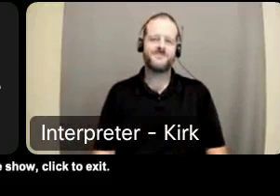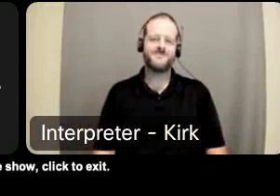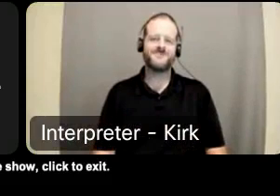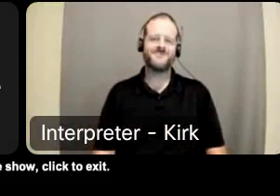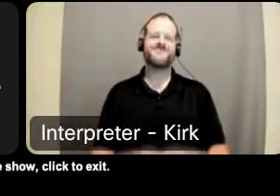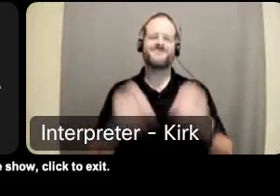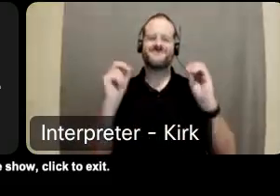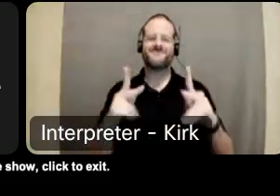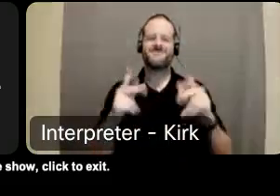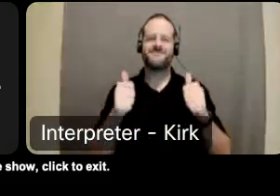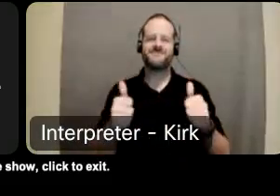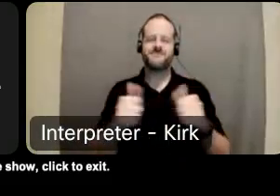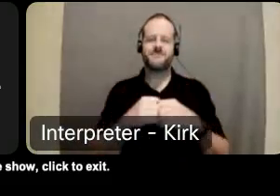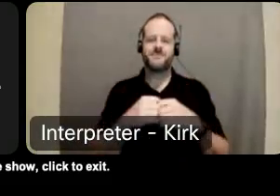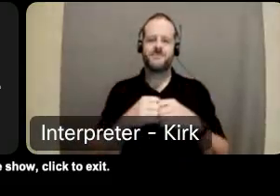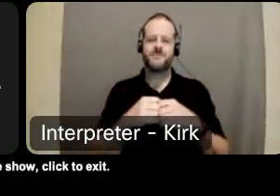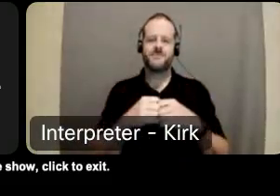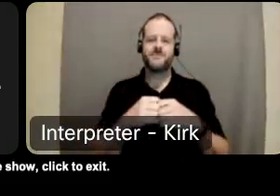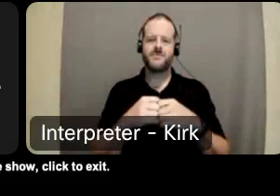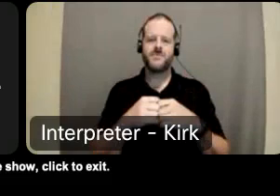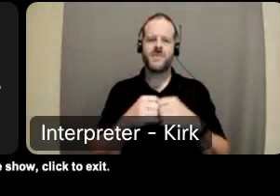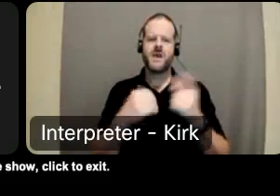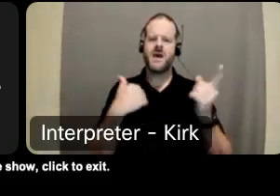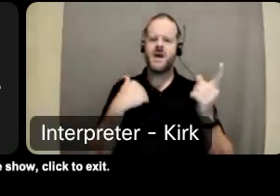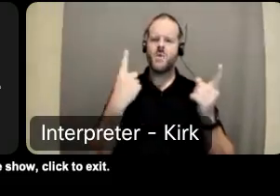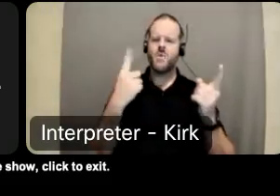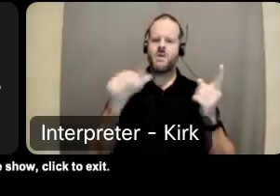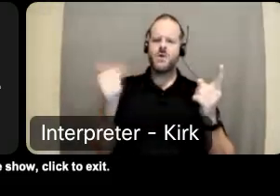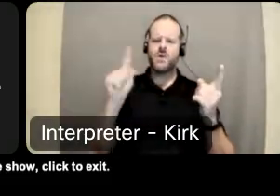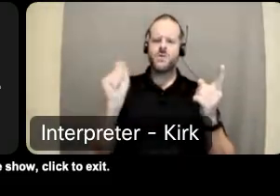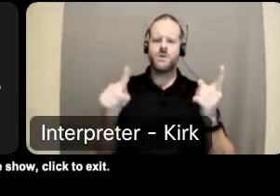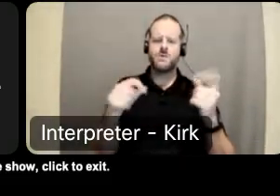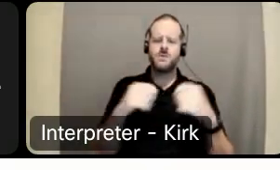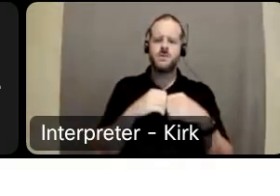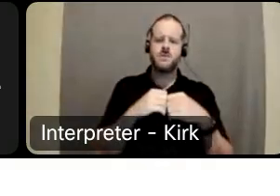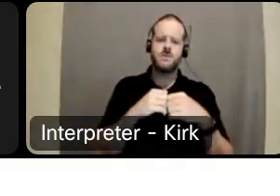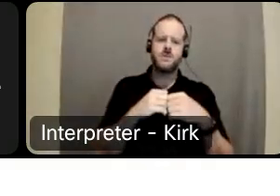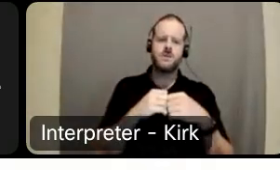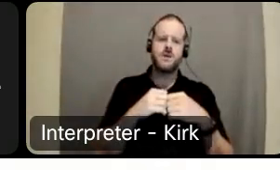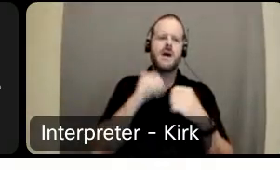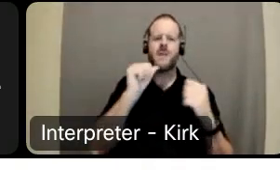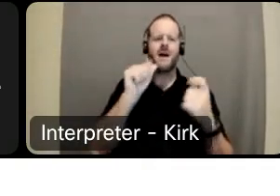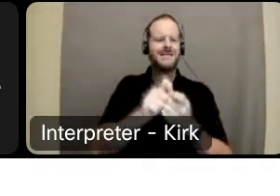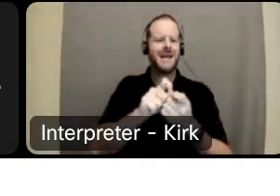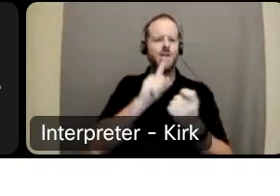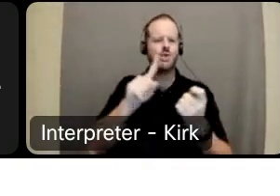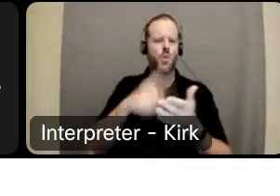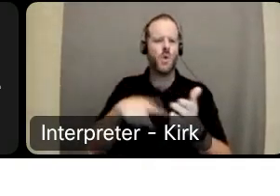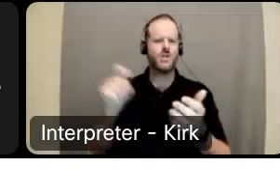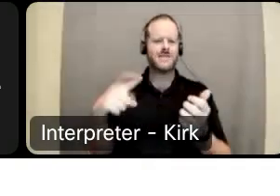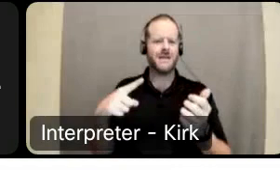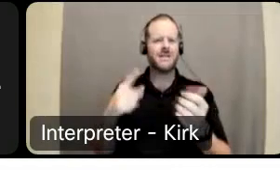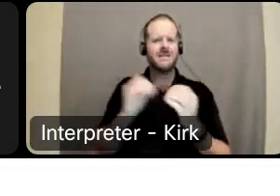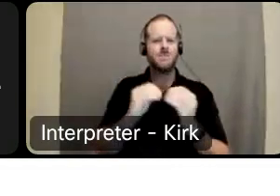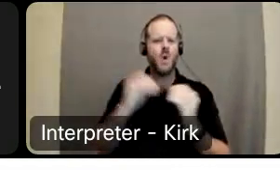Okay. I had one other question. Not exactly sure what she's asking, and it's more of